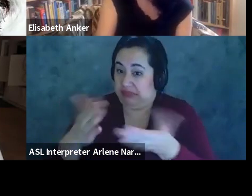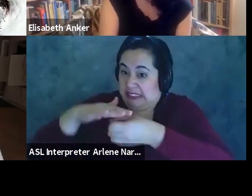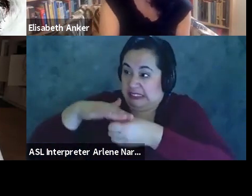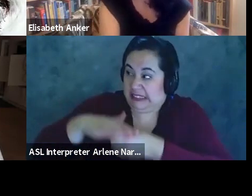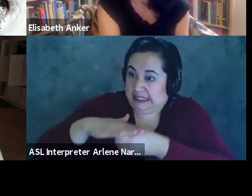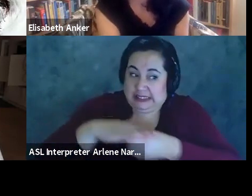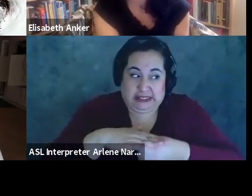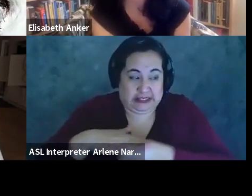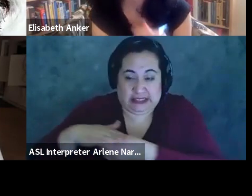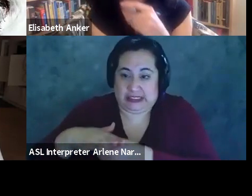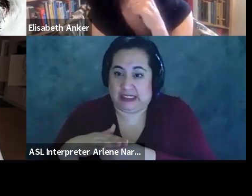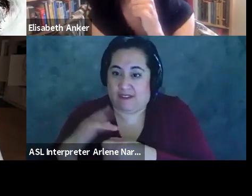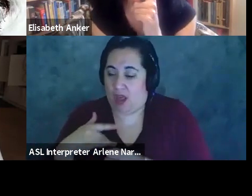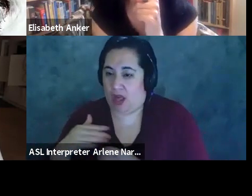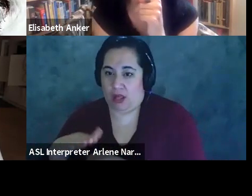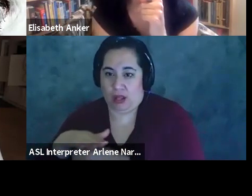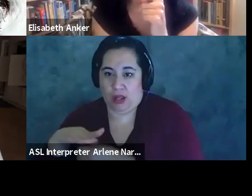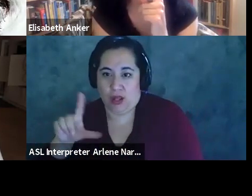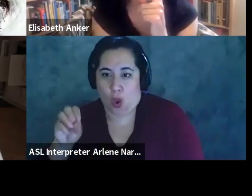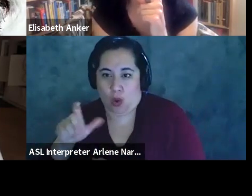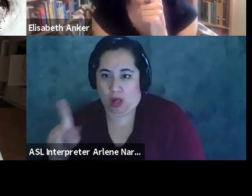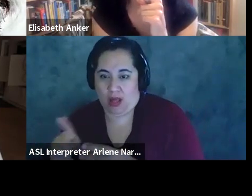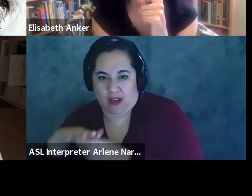tensions at the level of the local